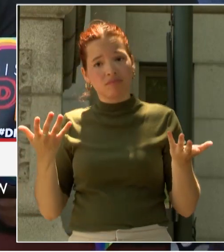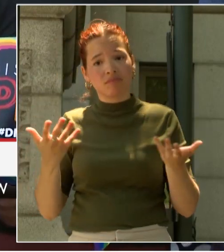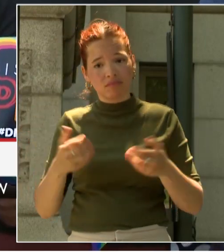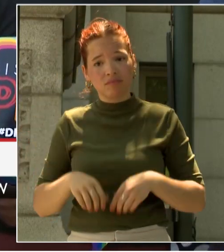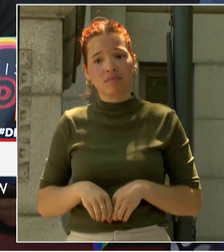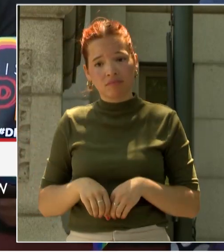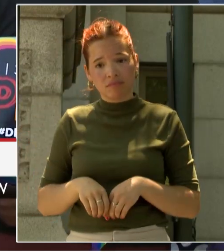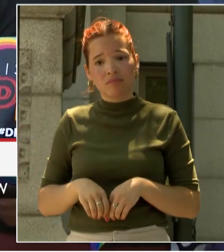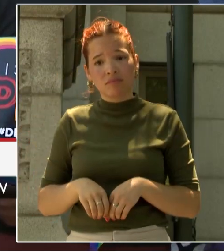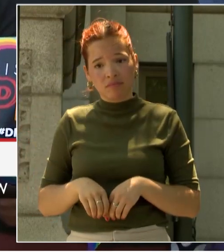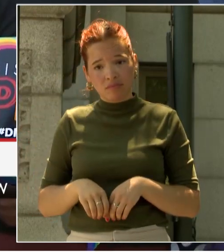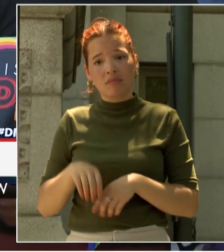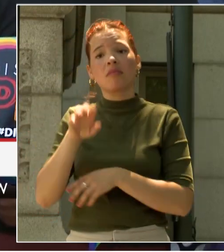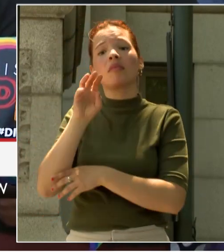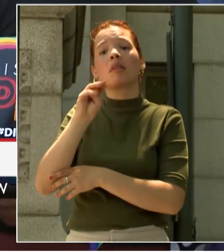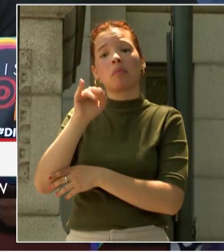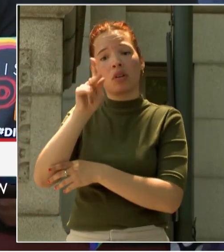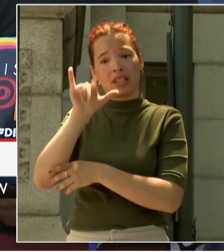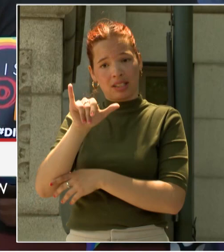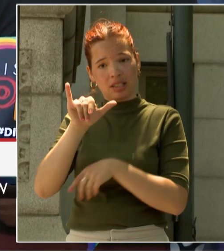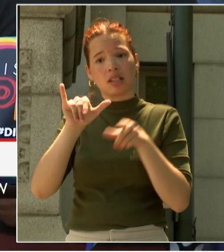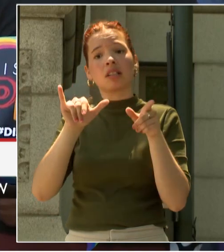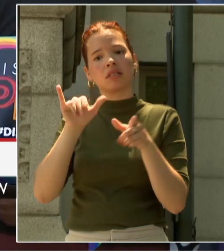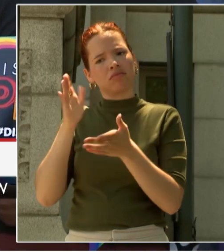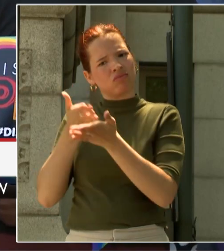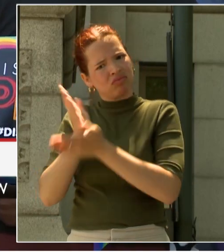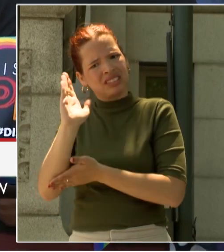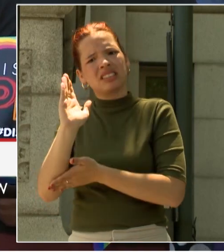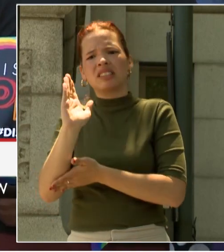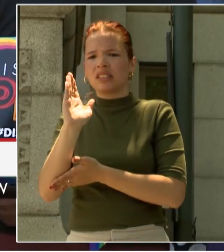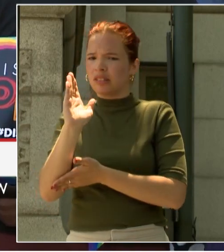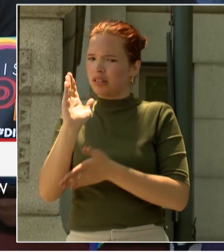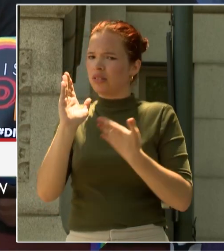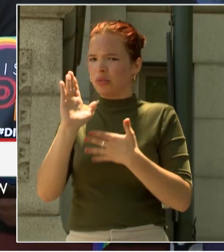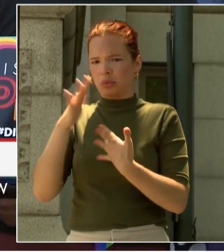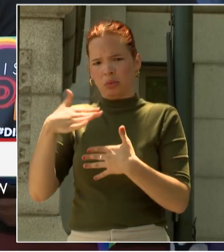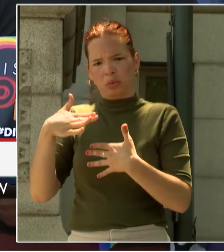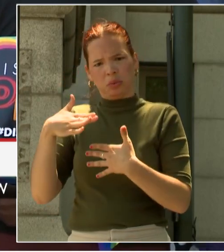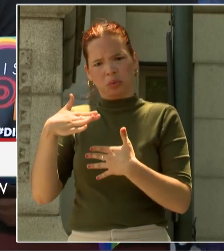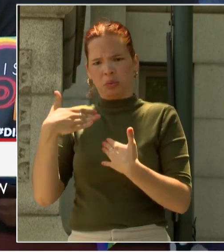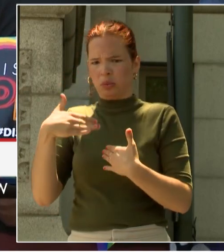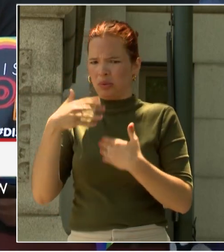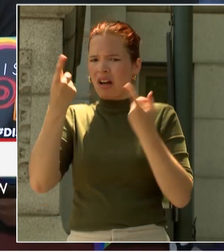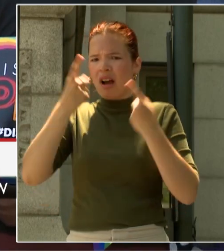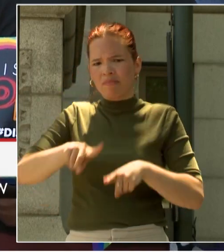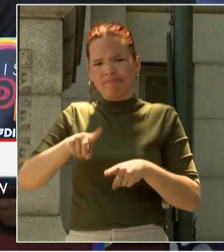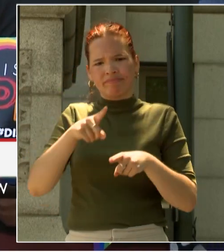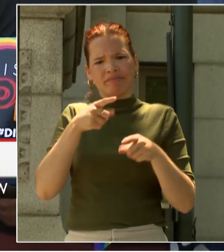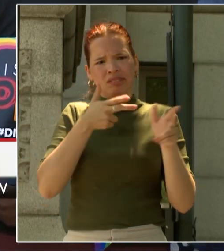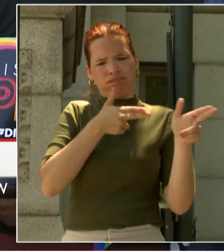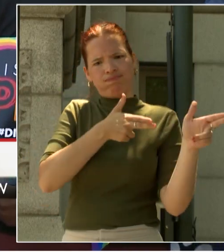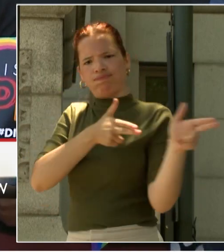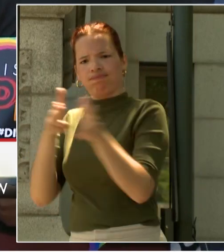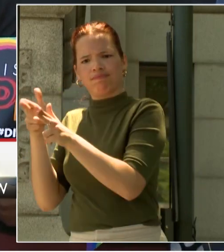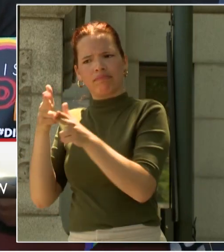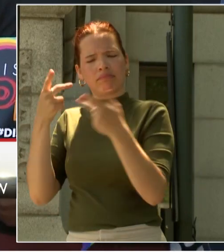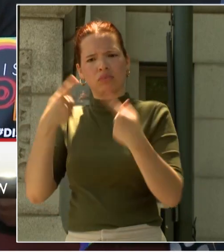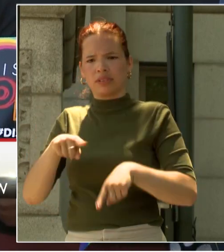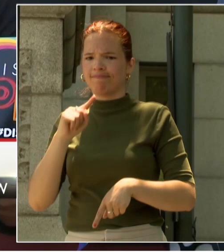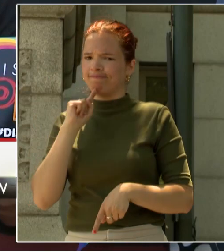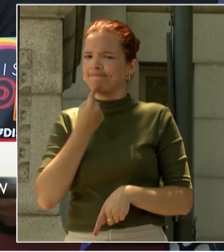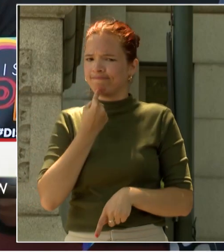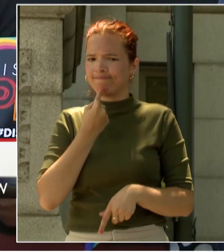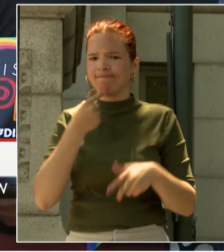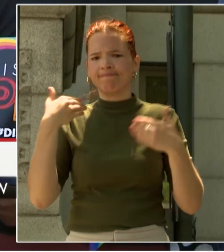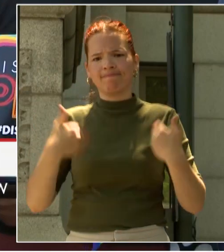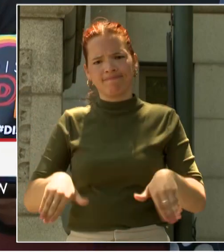attack in this country, across this country. And so this is not just a celebratory occasion, but also, in my